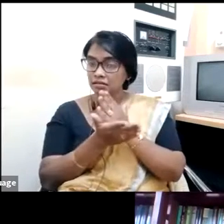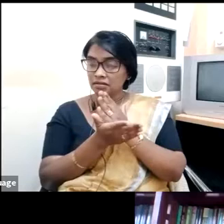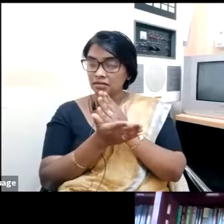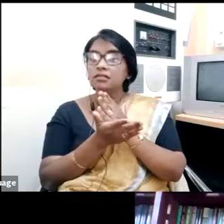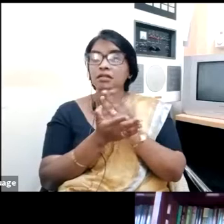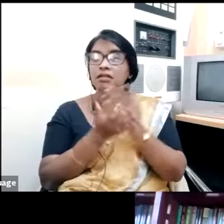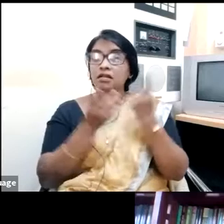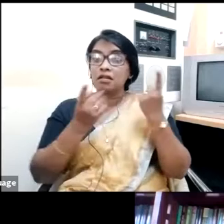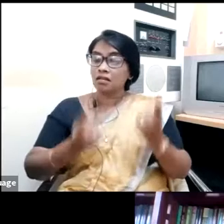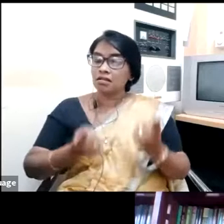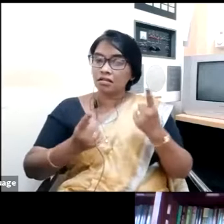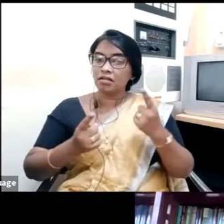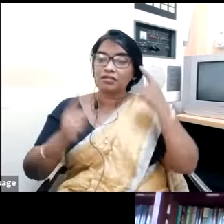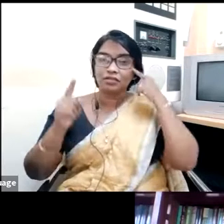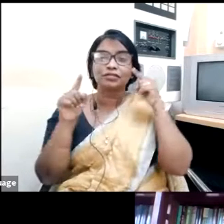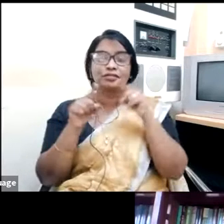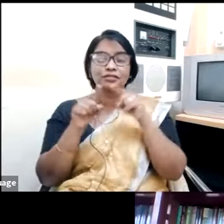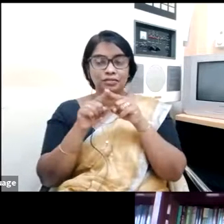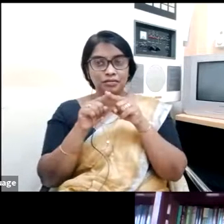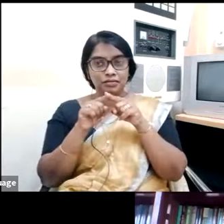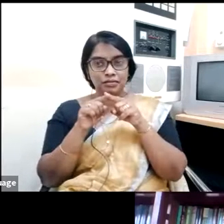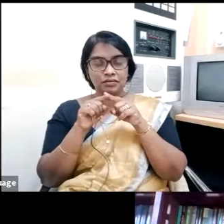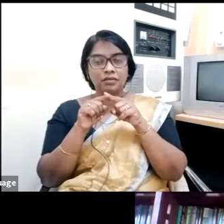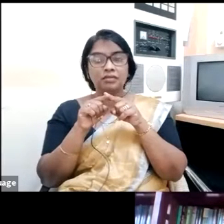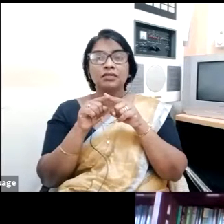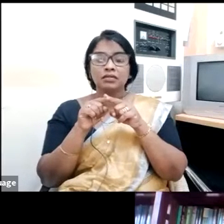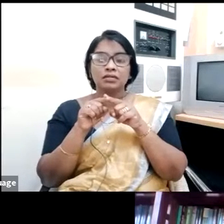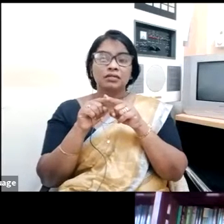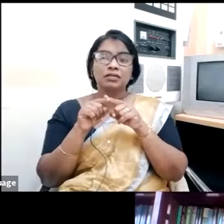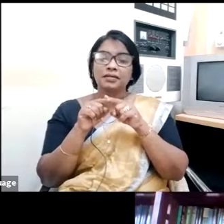biomass to feed our tea factory